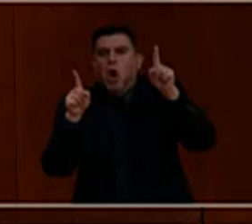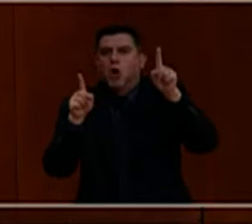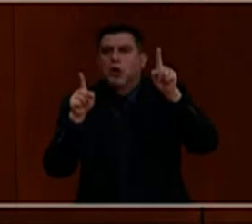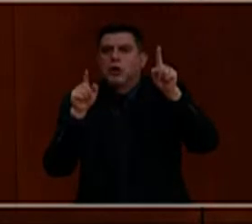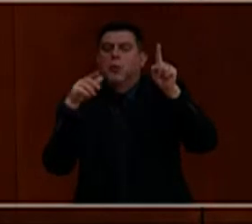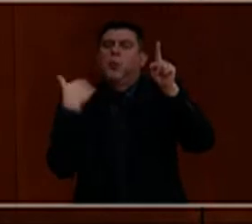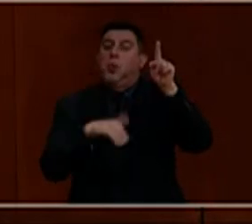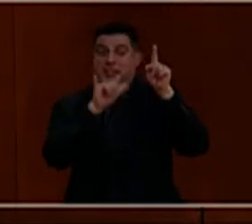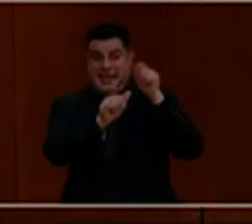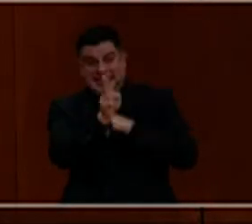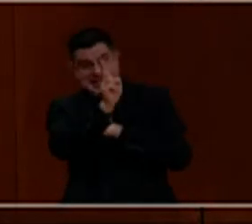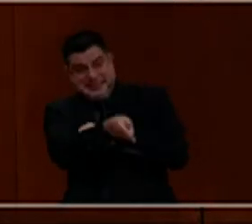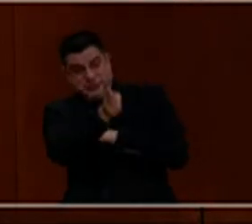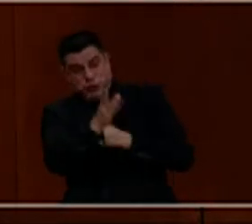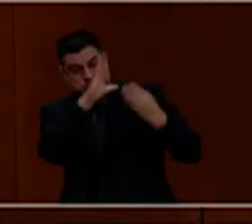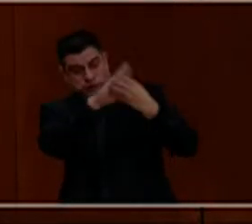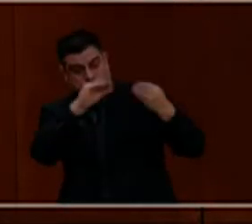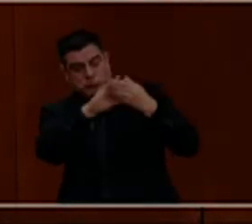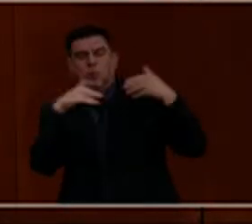far as